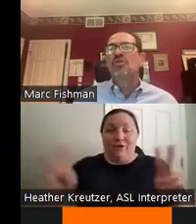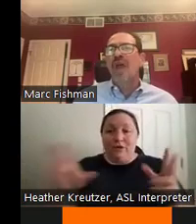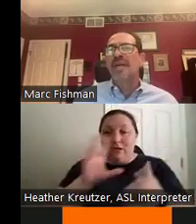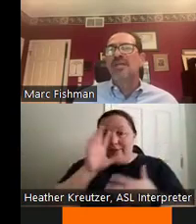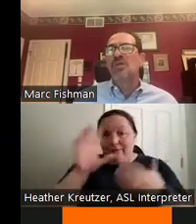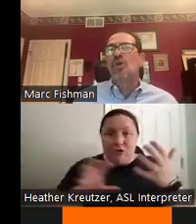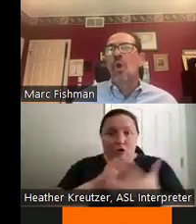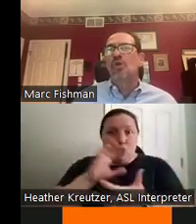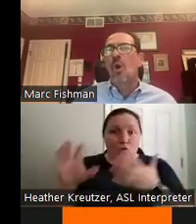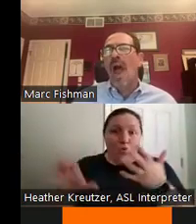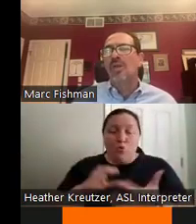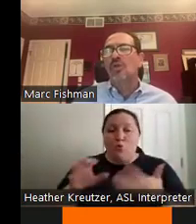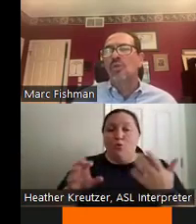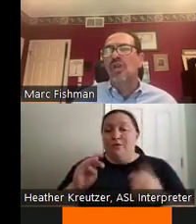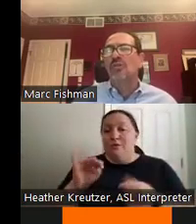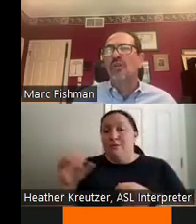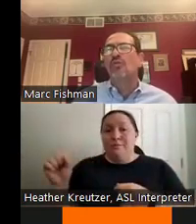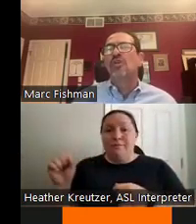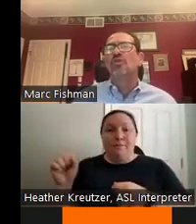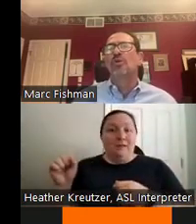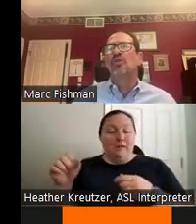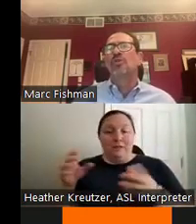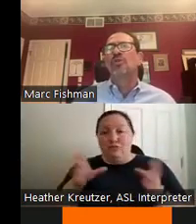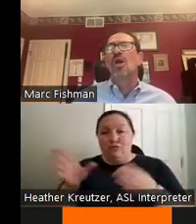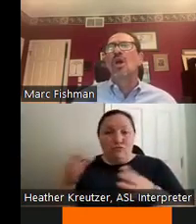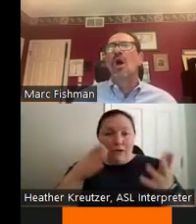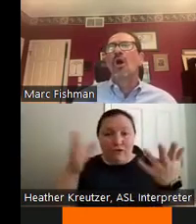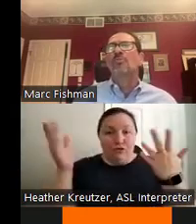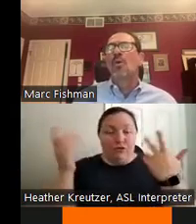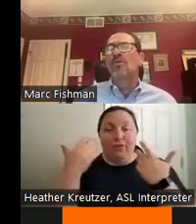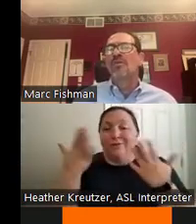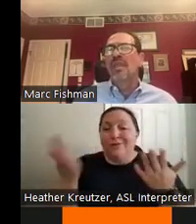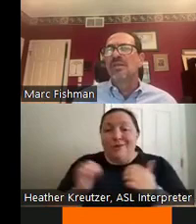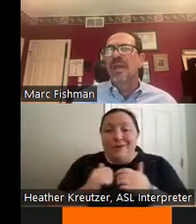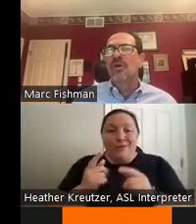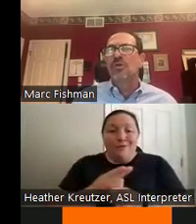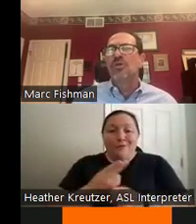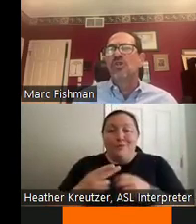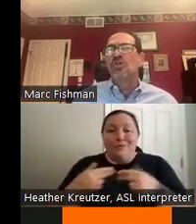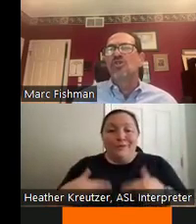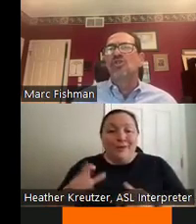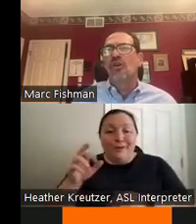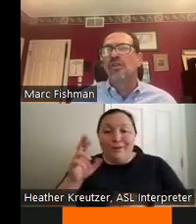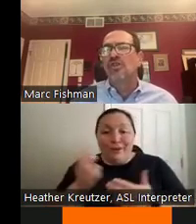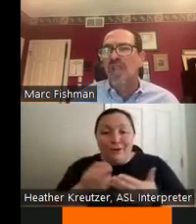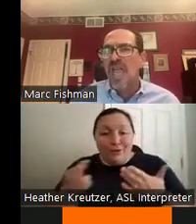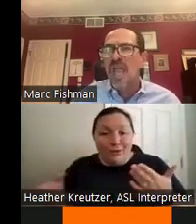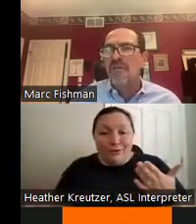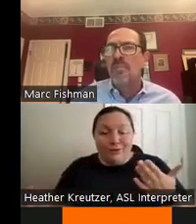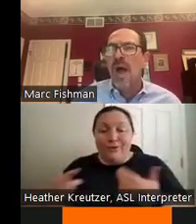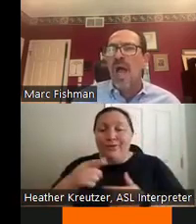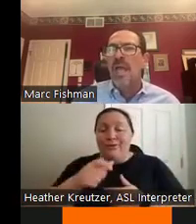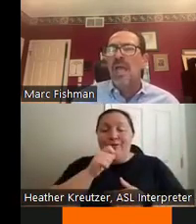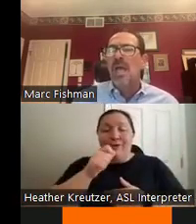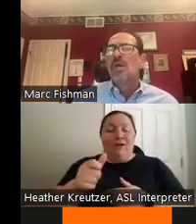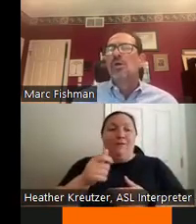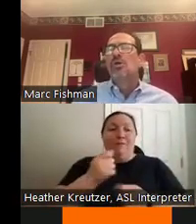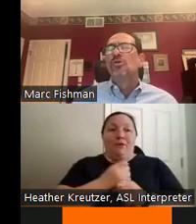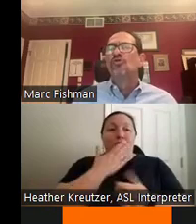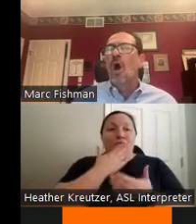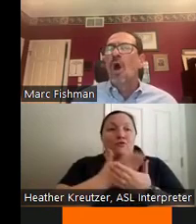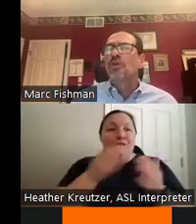confused, misdirected, don't know how to use healthcare resources, aren't motivated to make good decisions, are enslaved